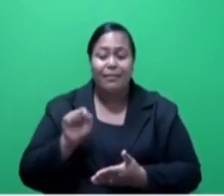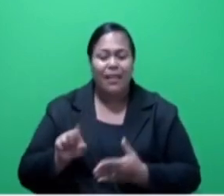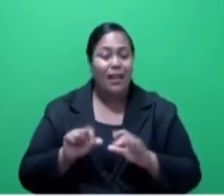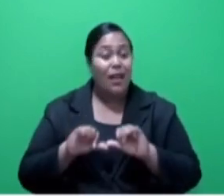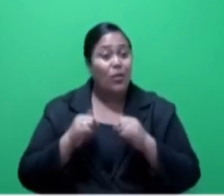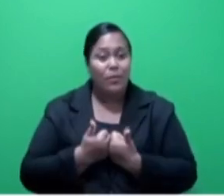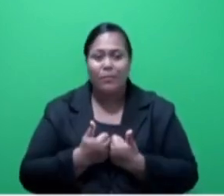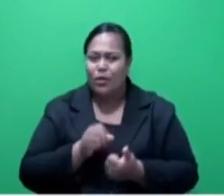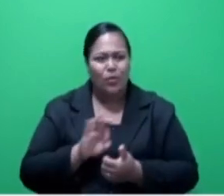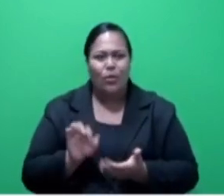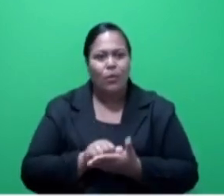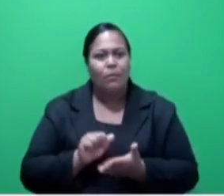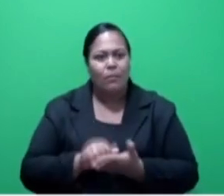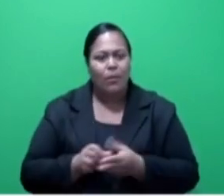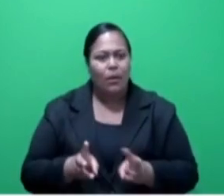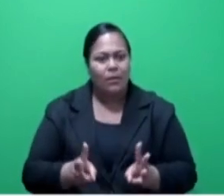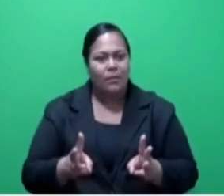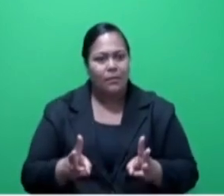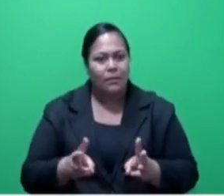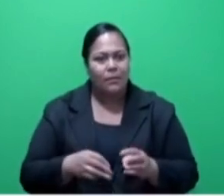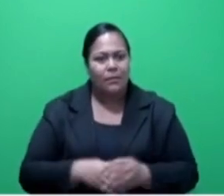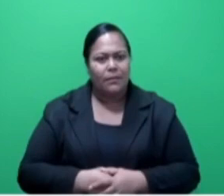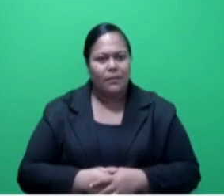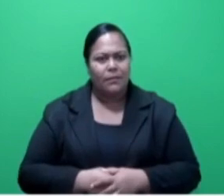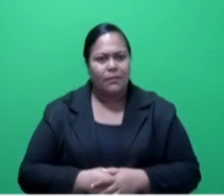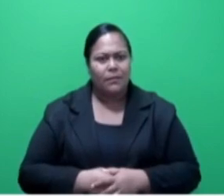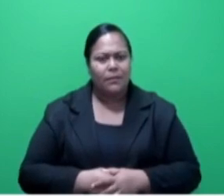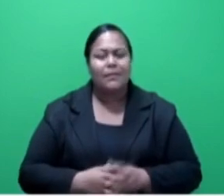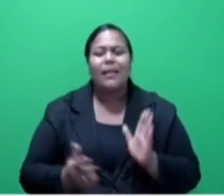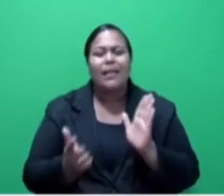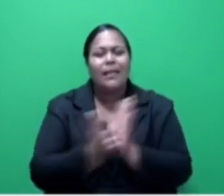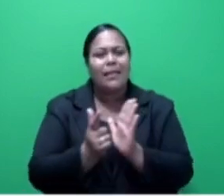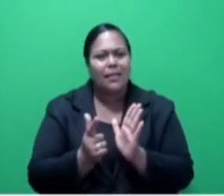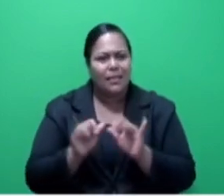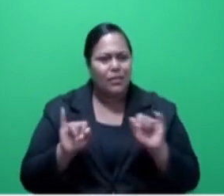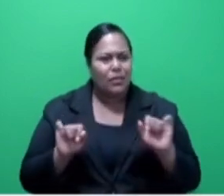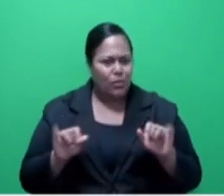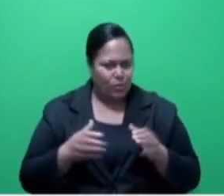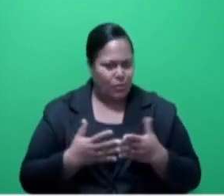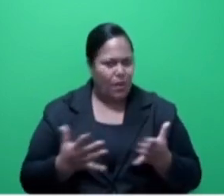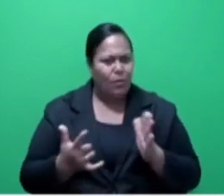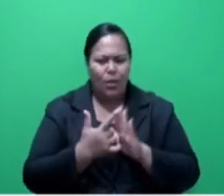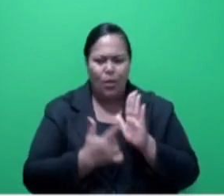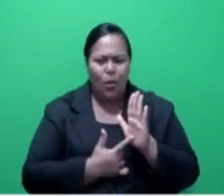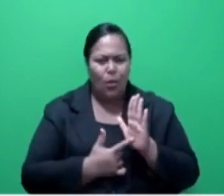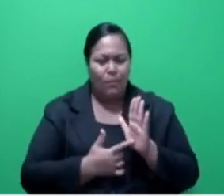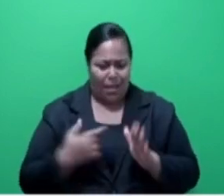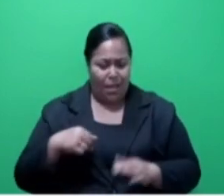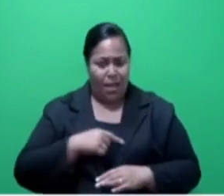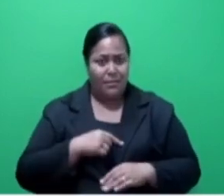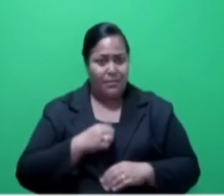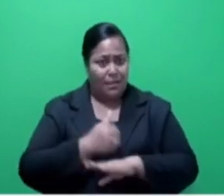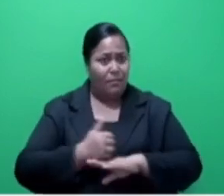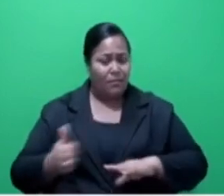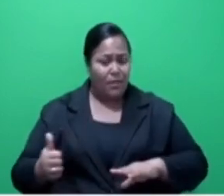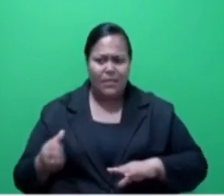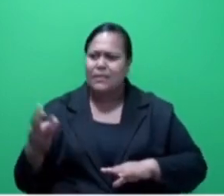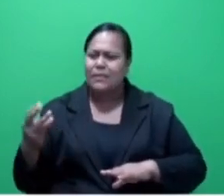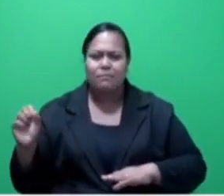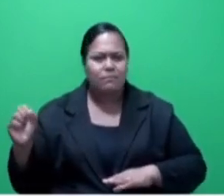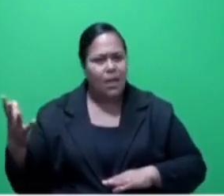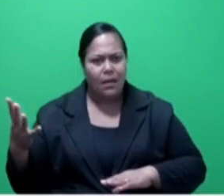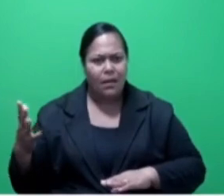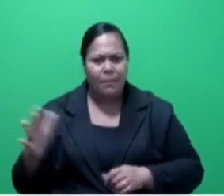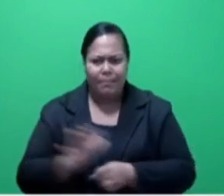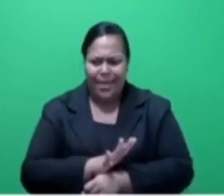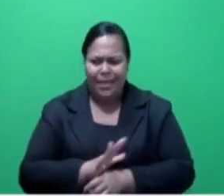not done properly. It is a legal issue, and as far as government is concerned, somebody did a deal.